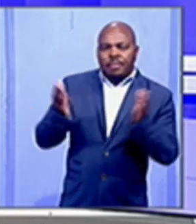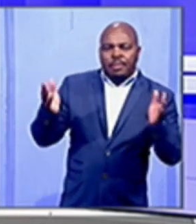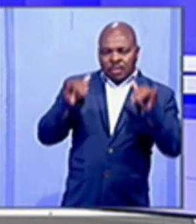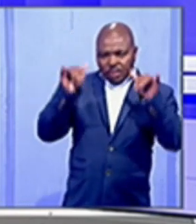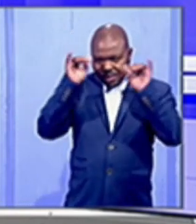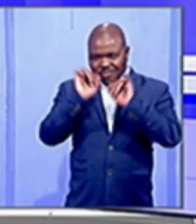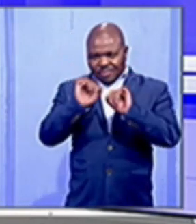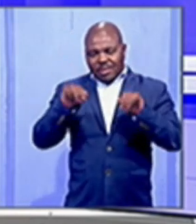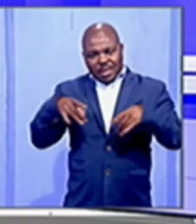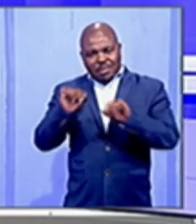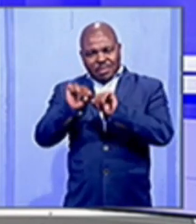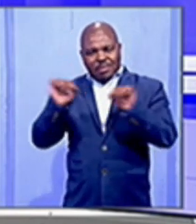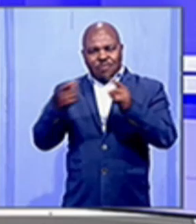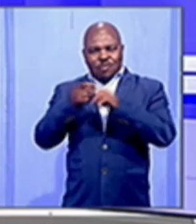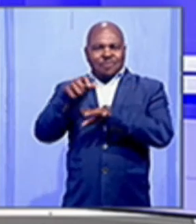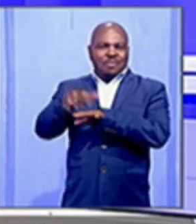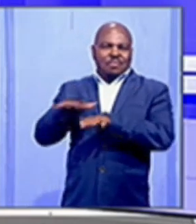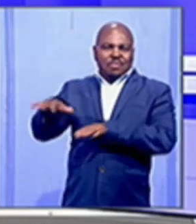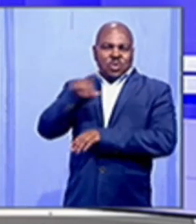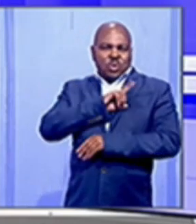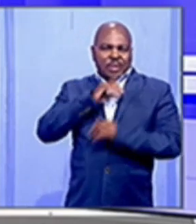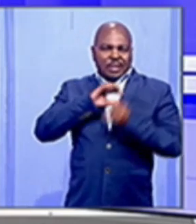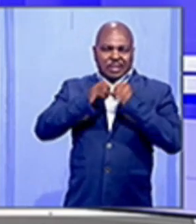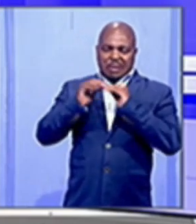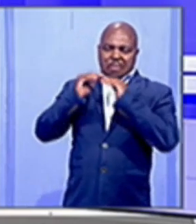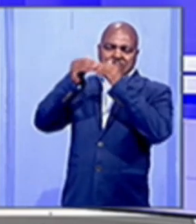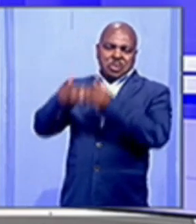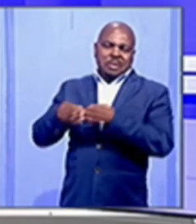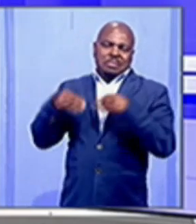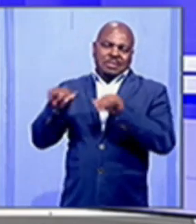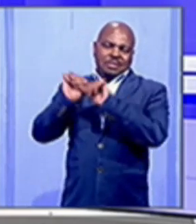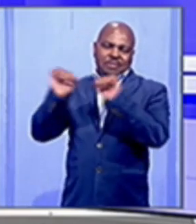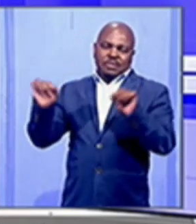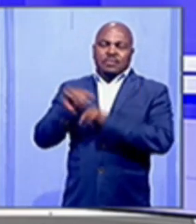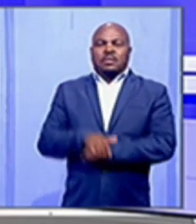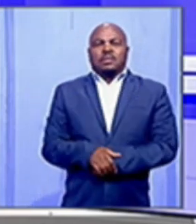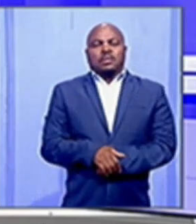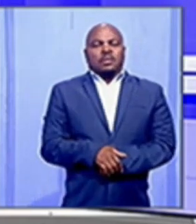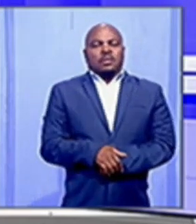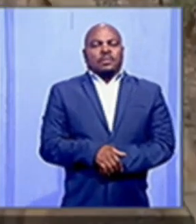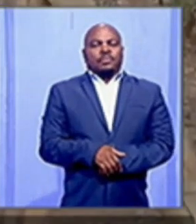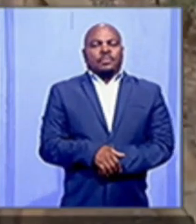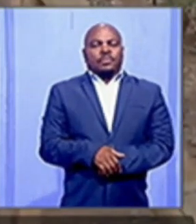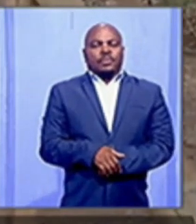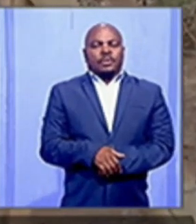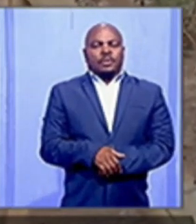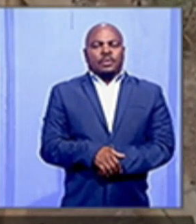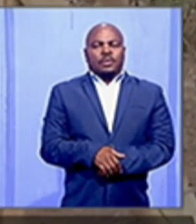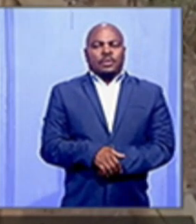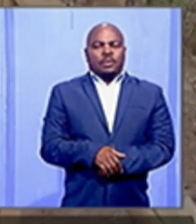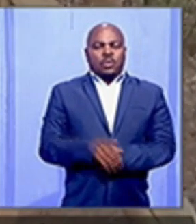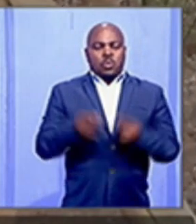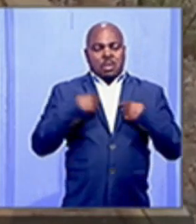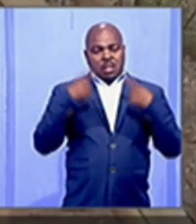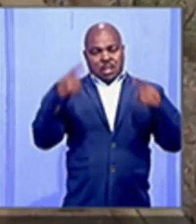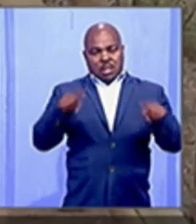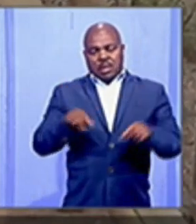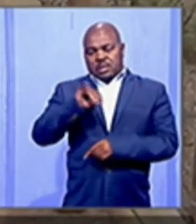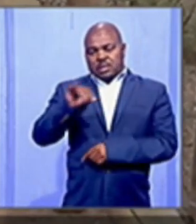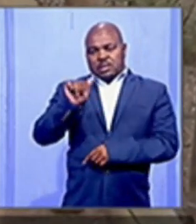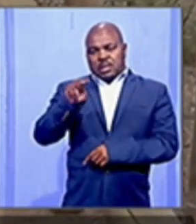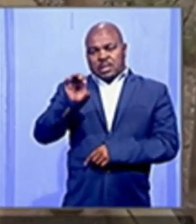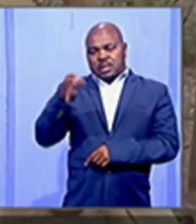la bona kwa dipolaseng ka maiteko a go sireletsa dikgwebo tsa bona. Re goroga mo morakeng wa ga Jane